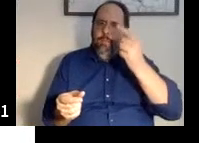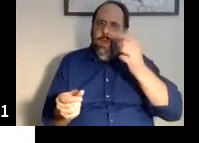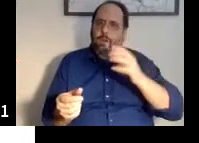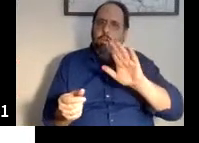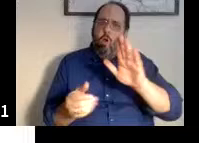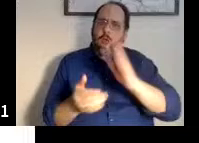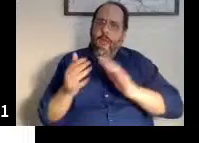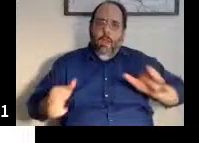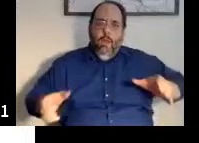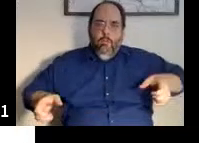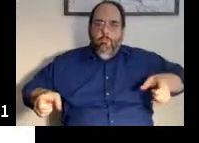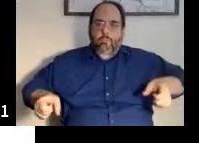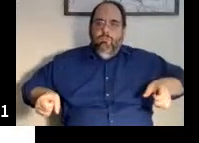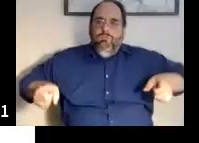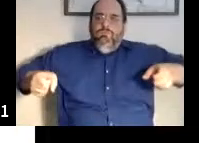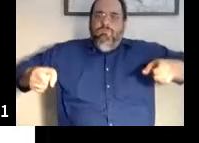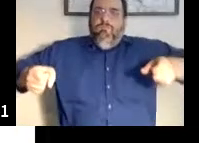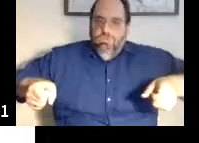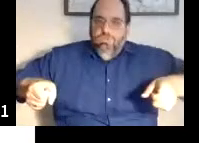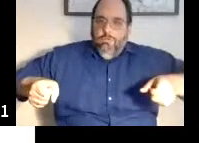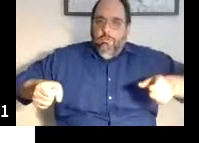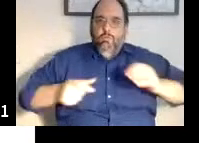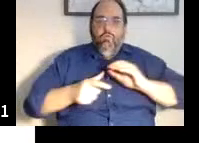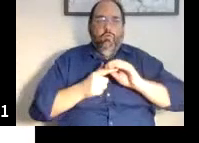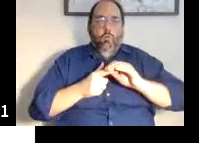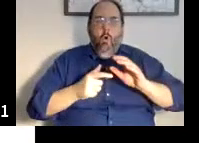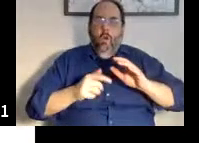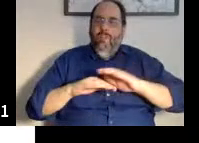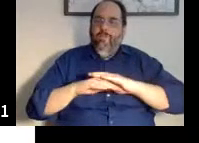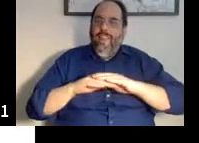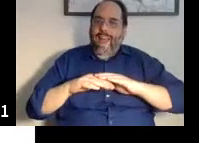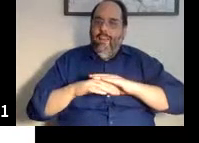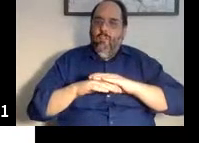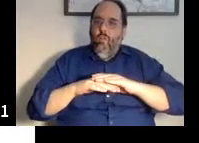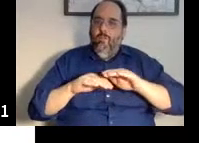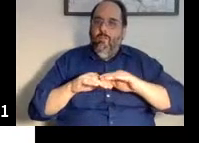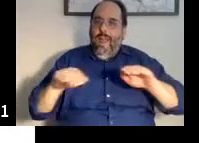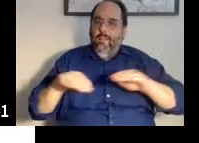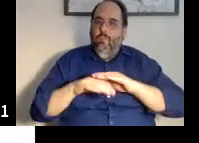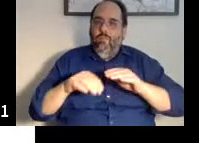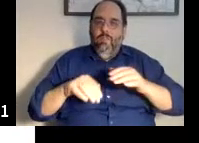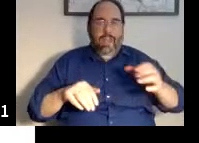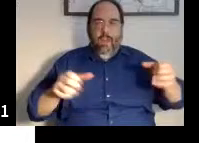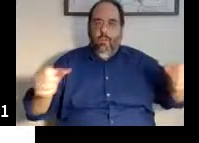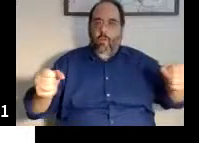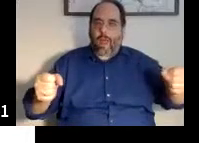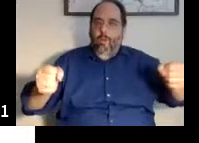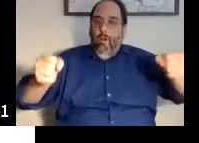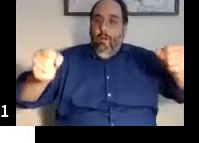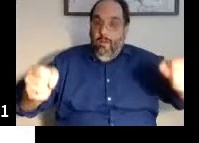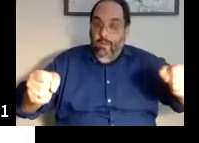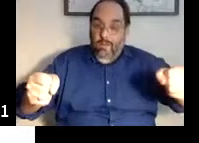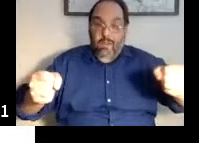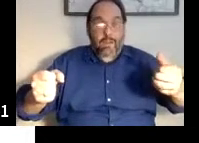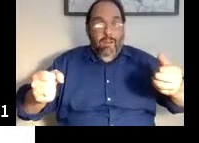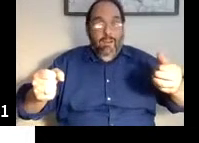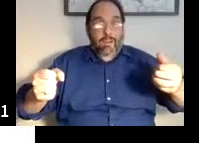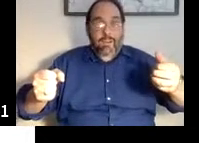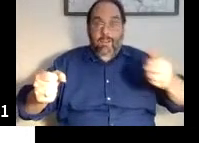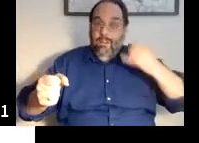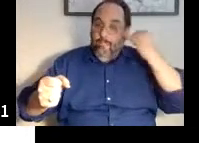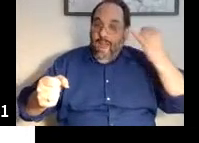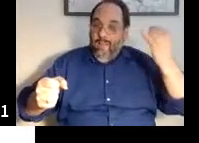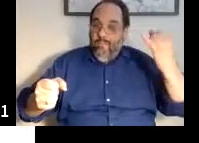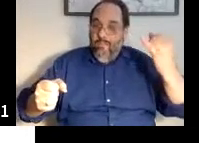hand, think about pushing up on a pole or pushing up on a flat surface, more like a grab bar or handrail. Wouldn't that grab